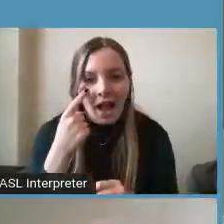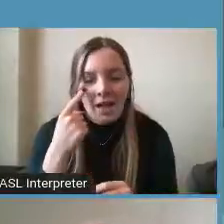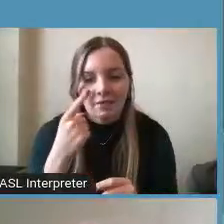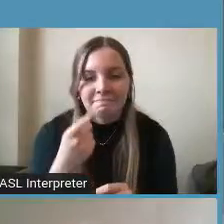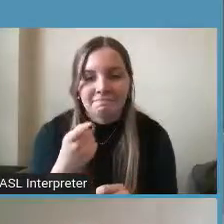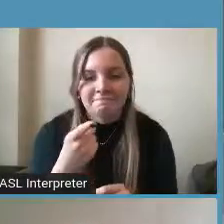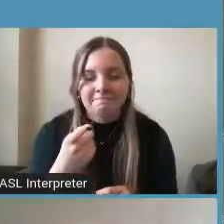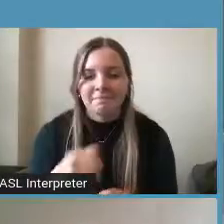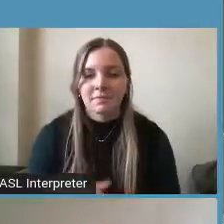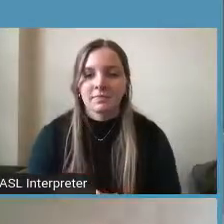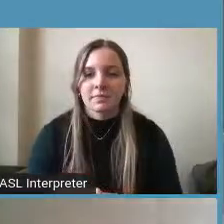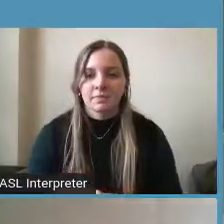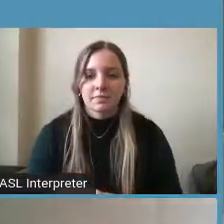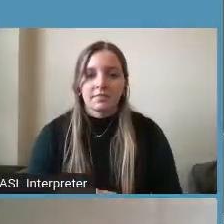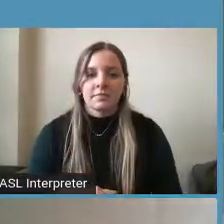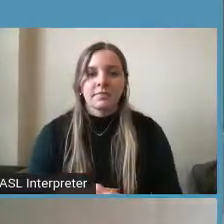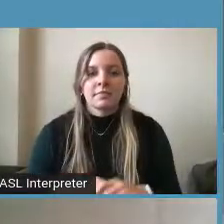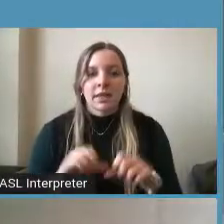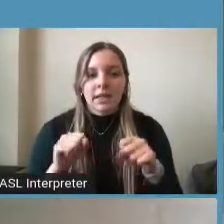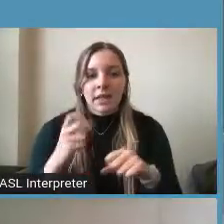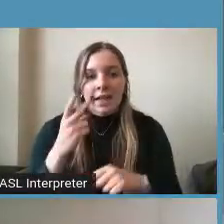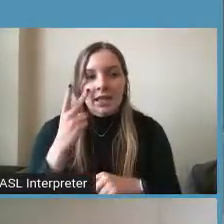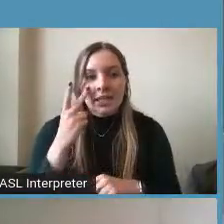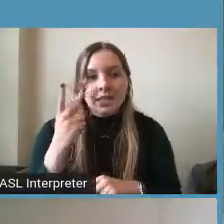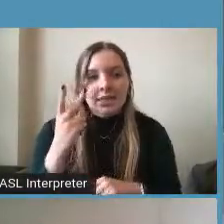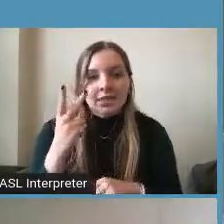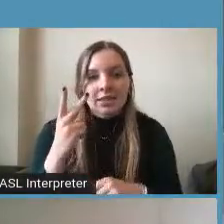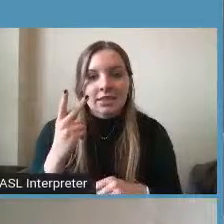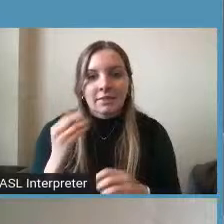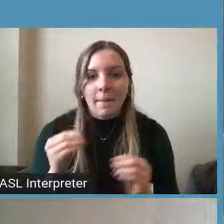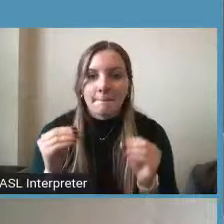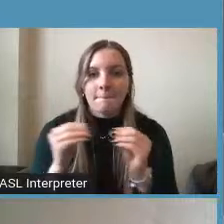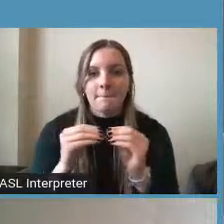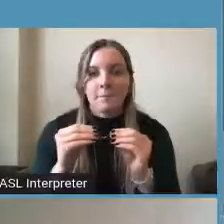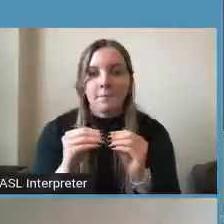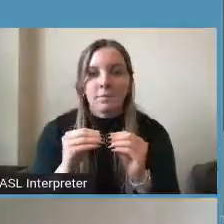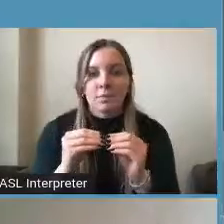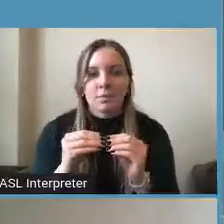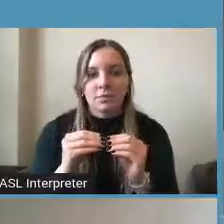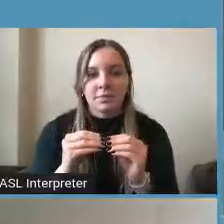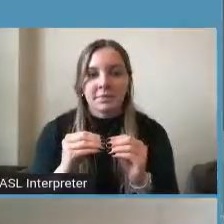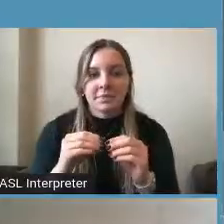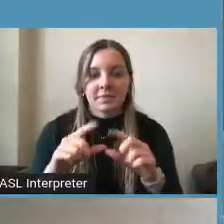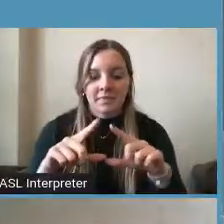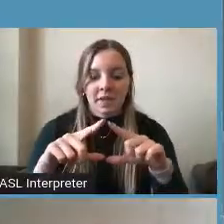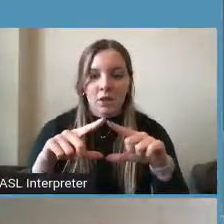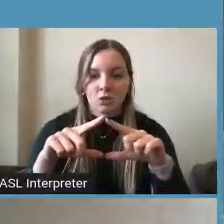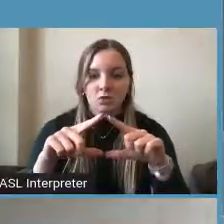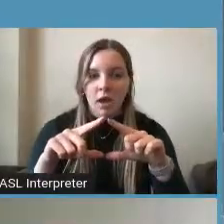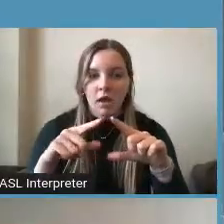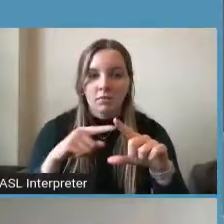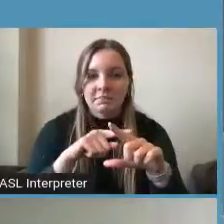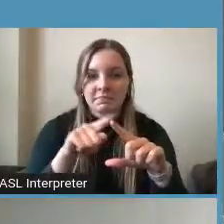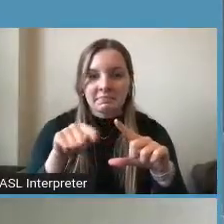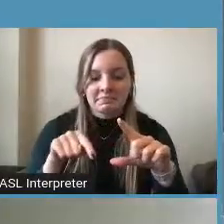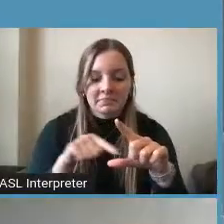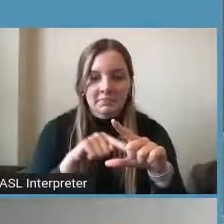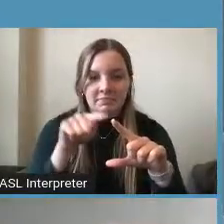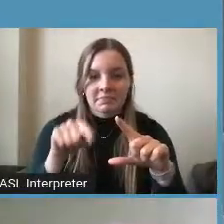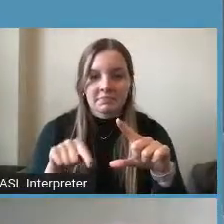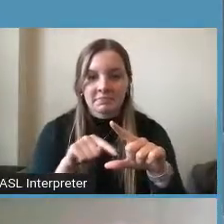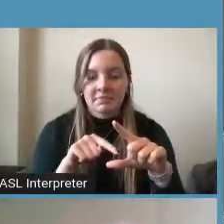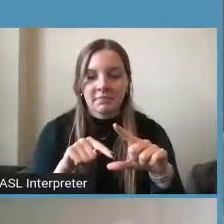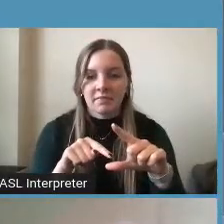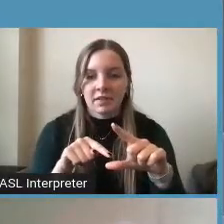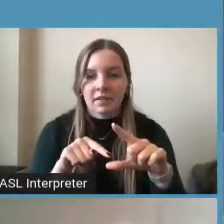So there are more triangles in the areas where I have a swift change in surface and less in smoother